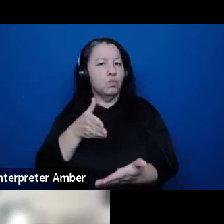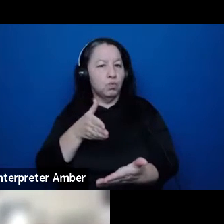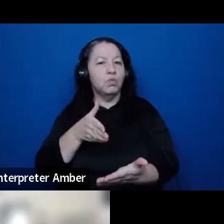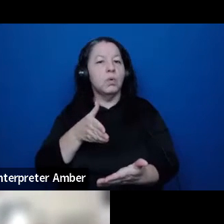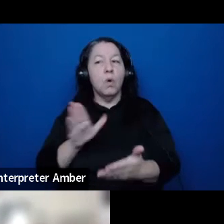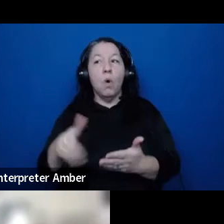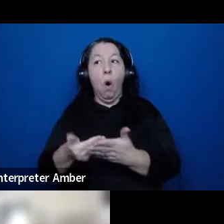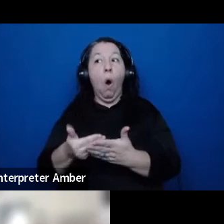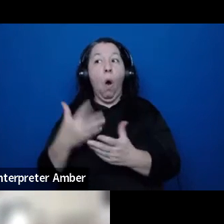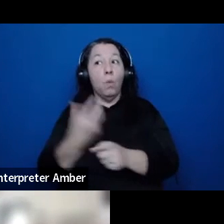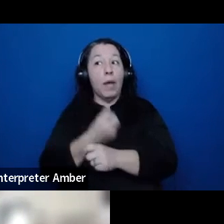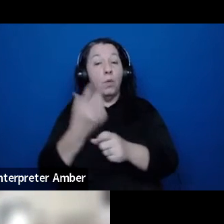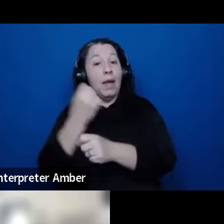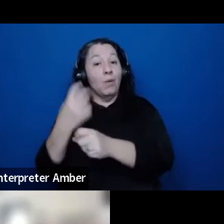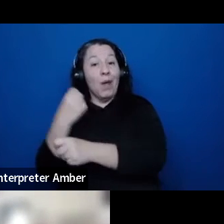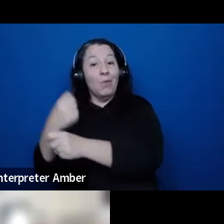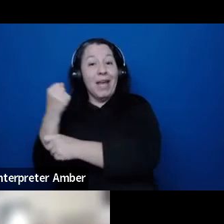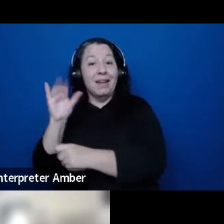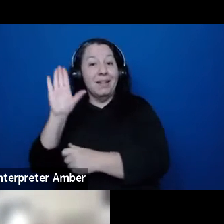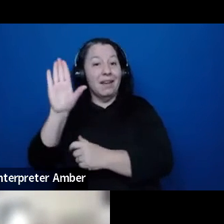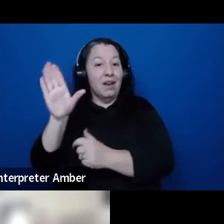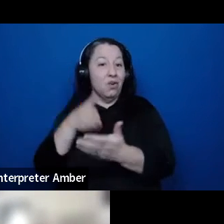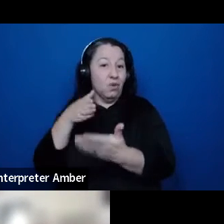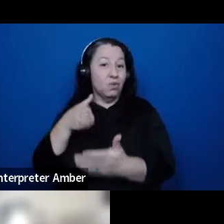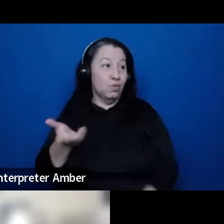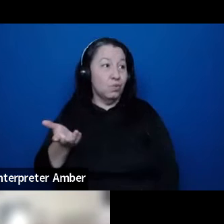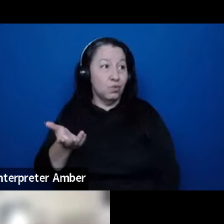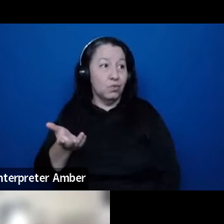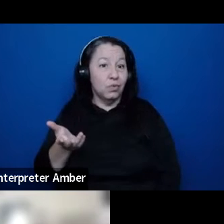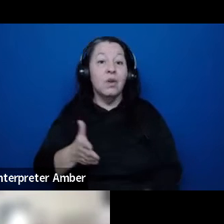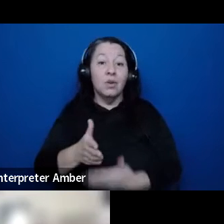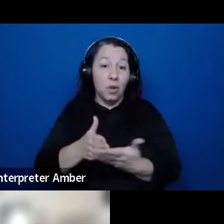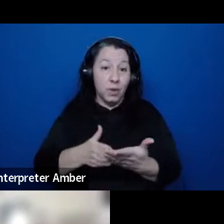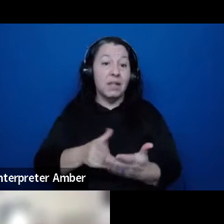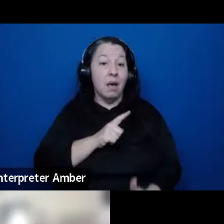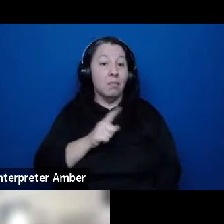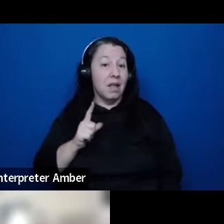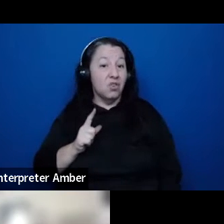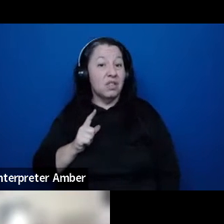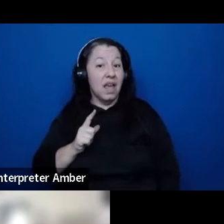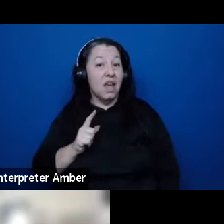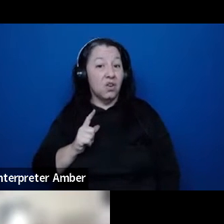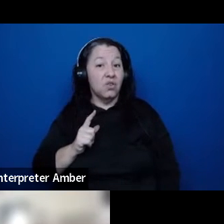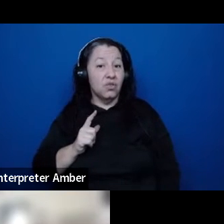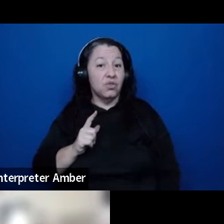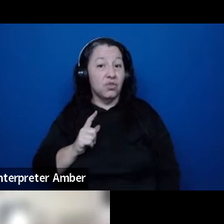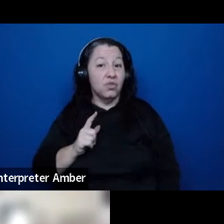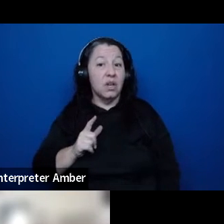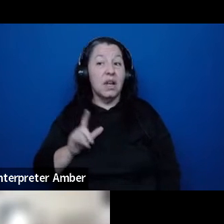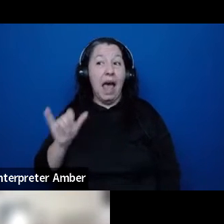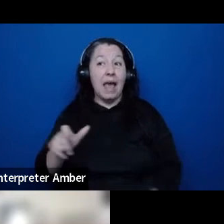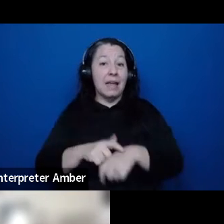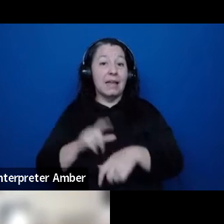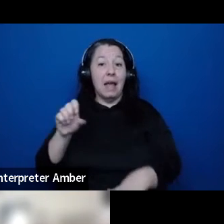are winning those lawsuits. And so there was some legislation that then Representative Sandy Salmon